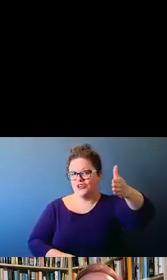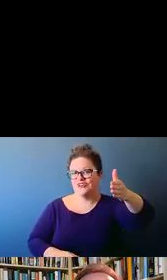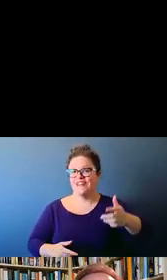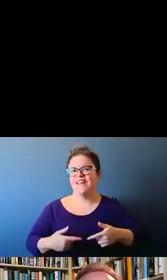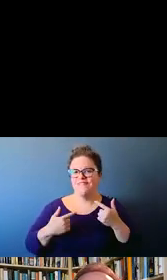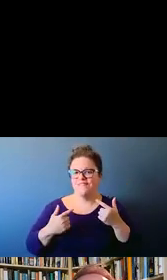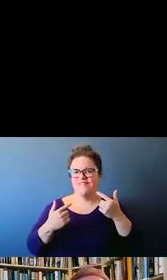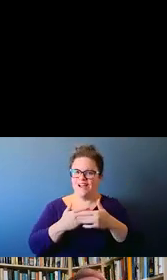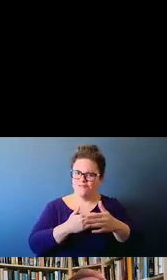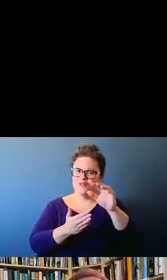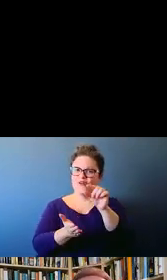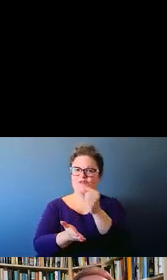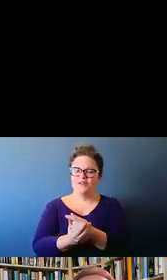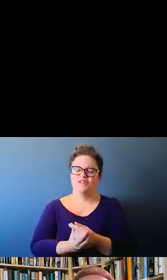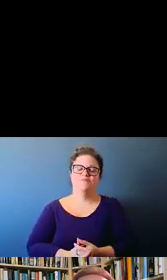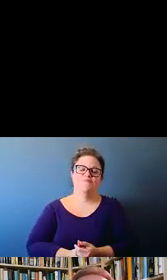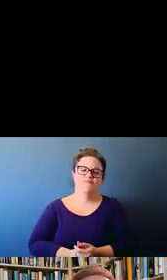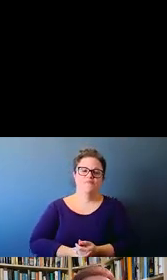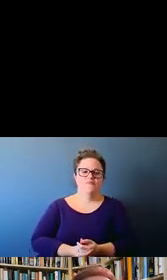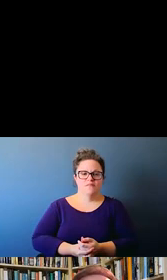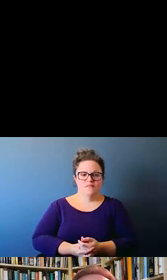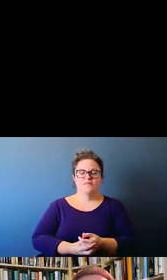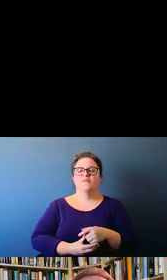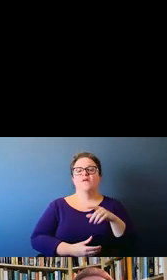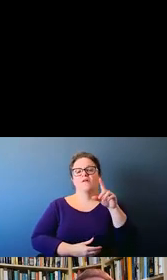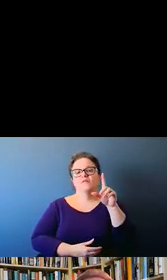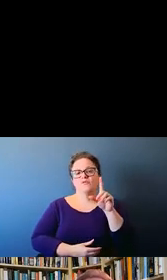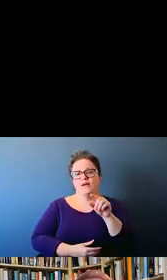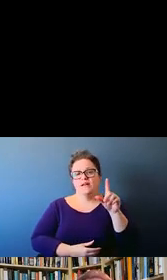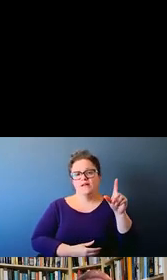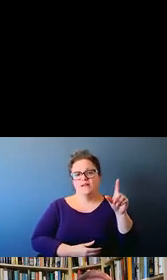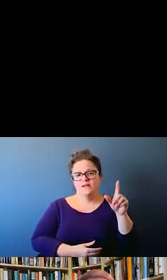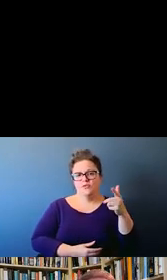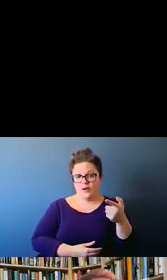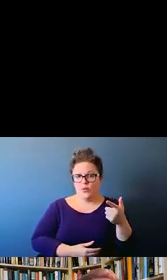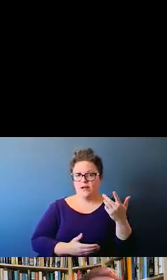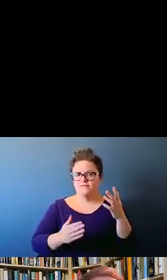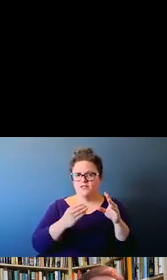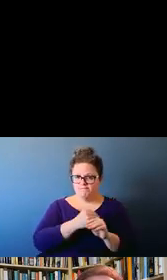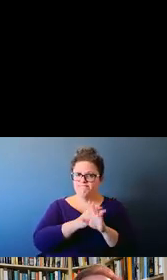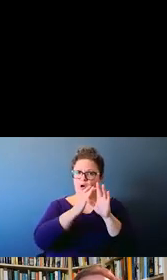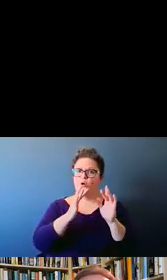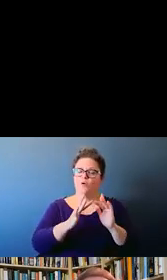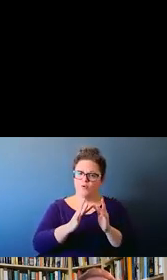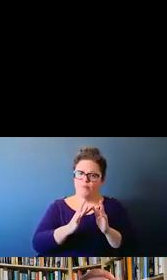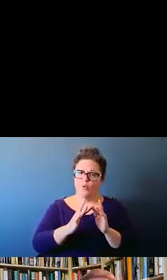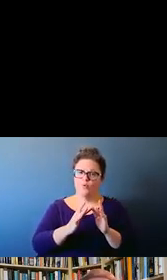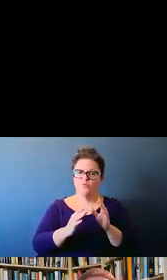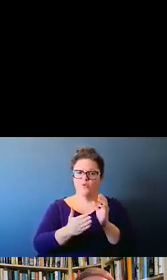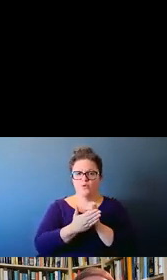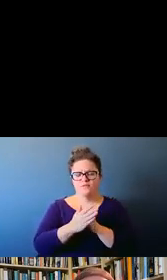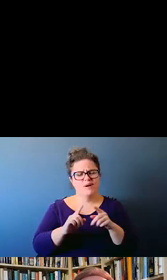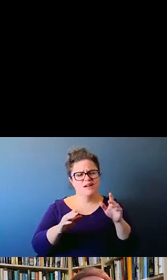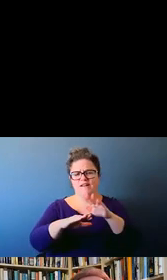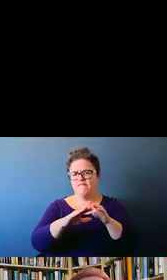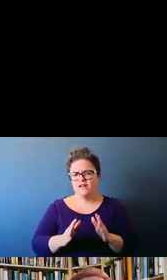remote this year, you will still have access to professors and student advisors who can help you along the way. And you